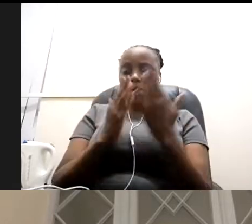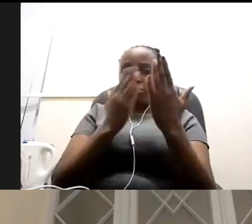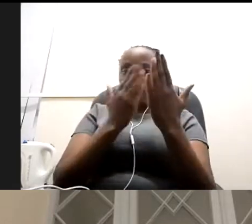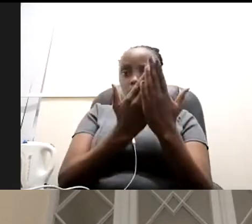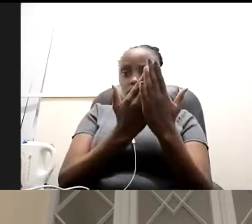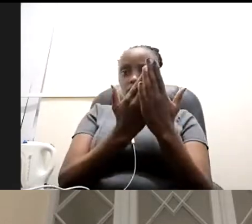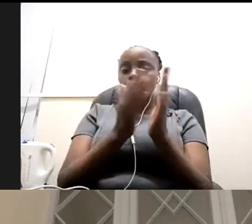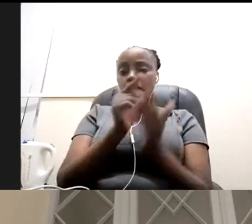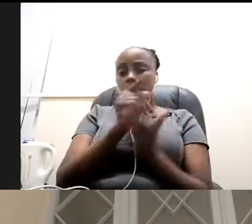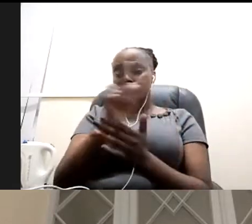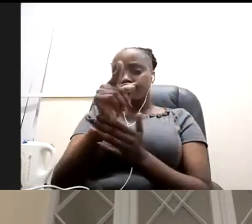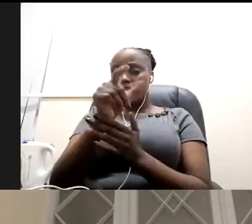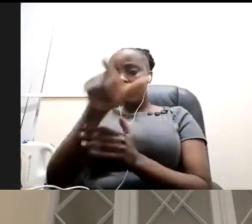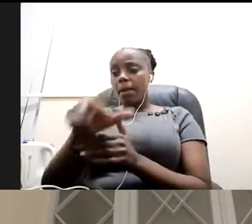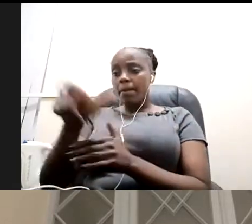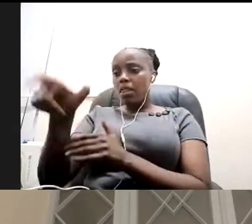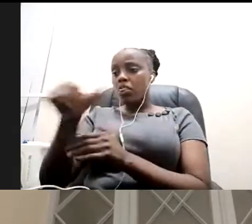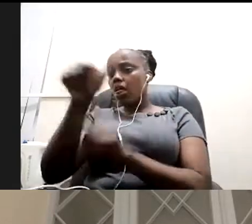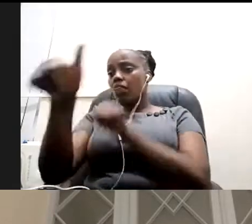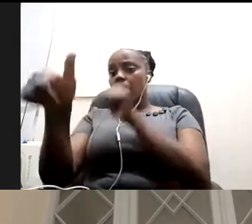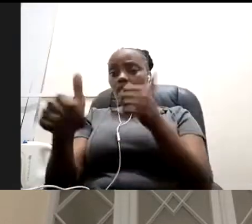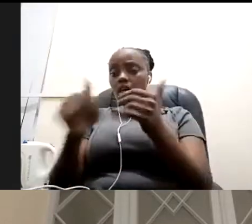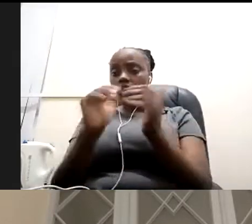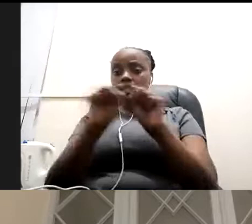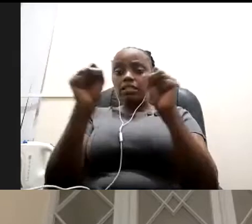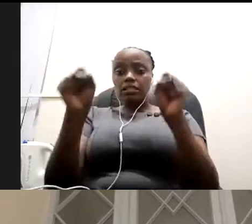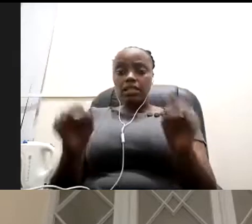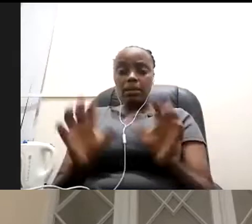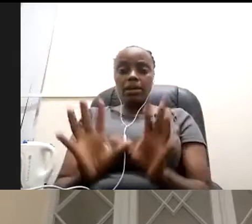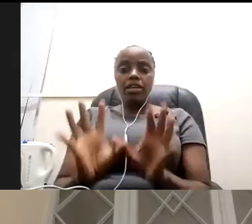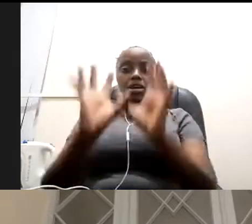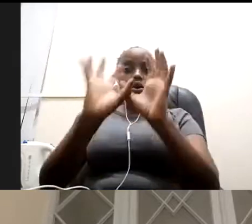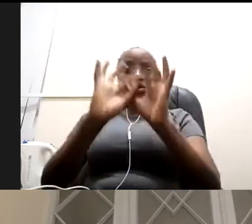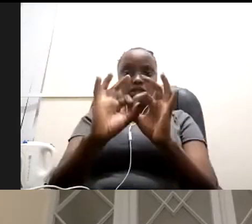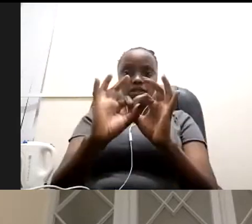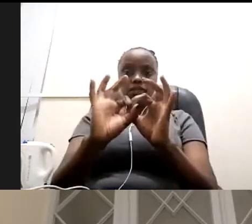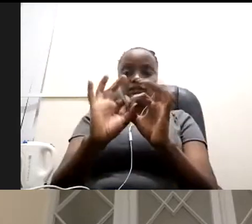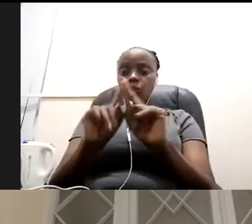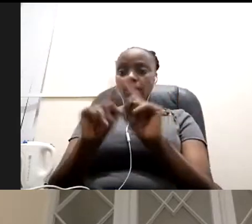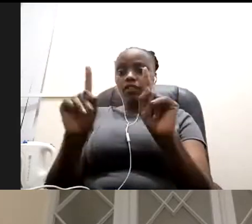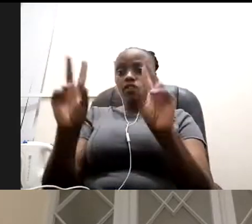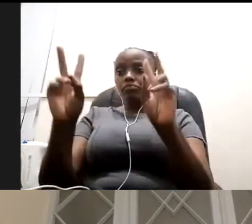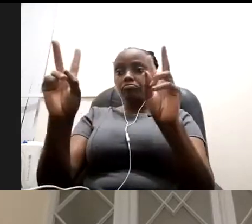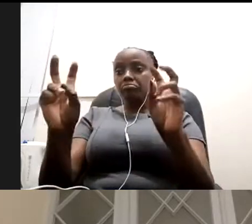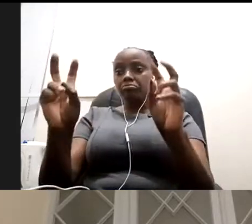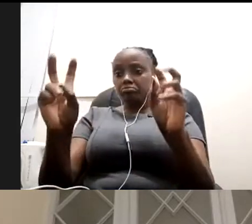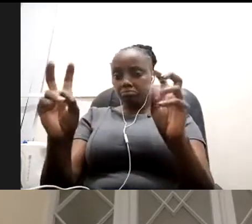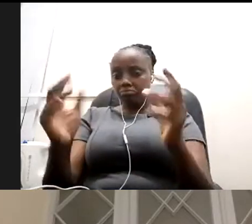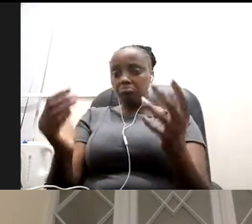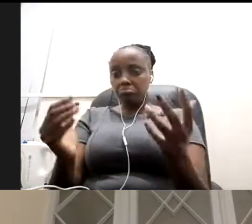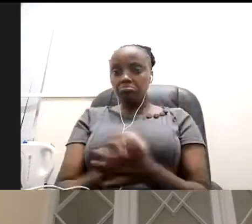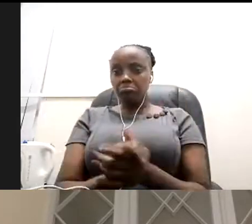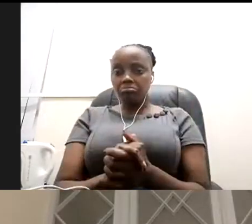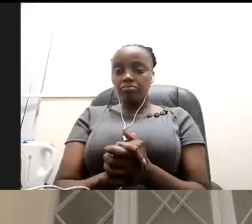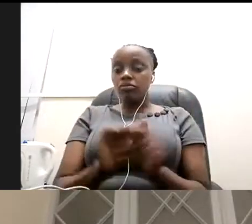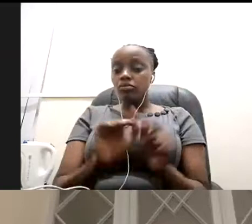public system in relation to different topics, and